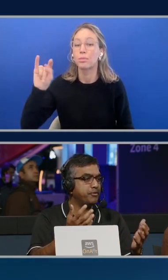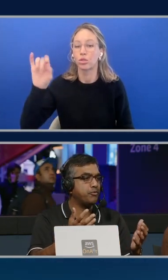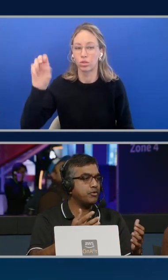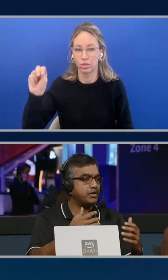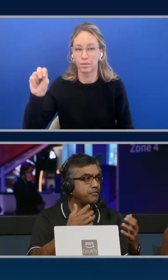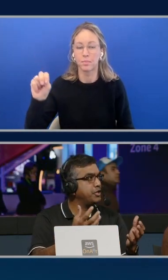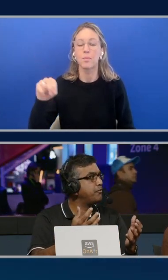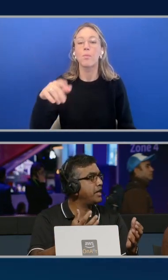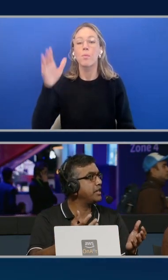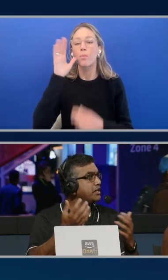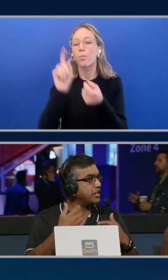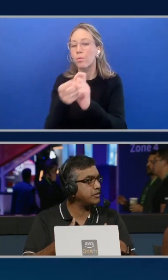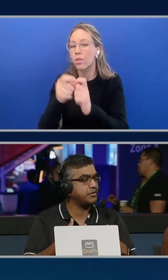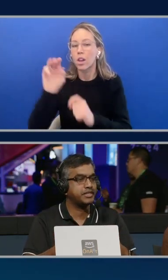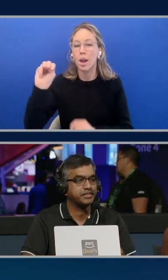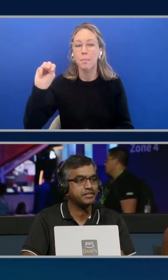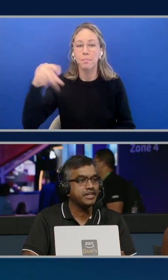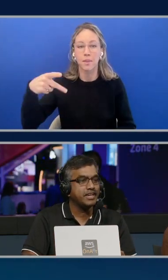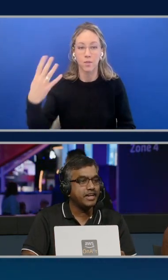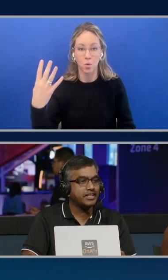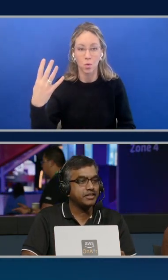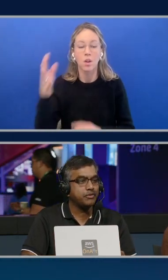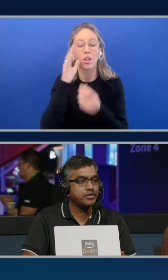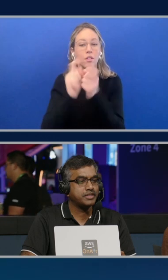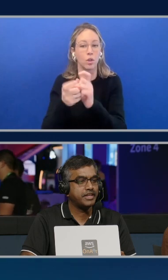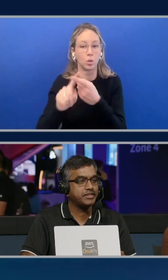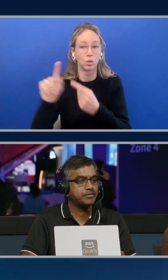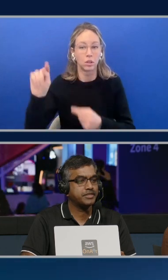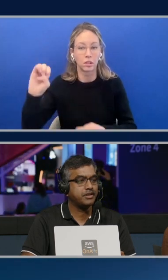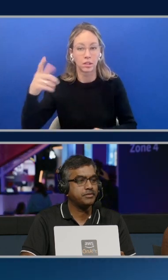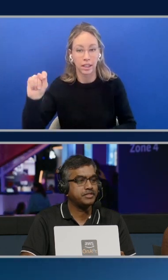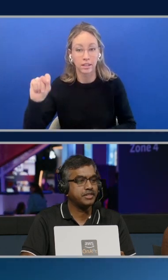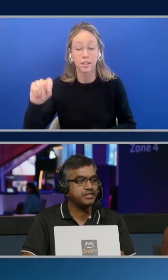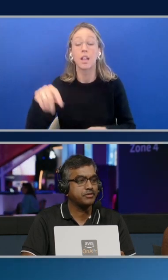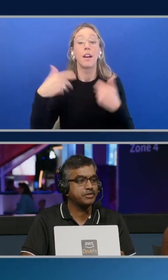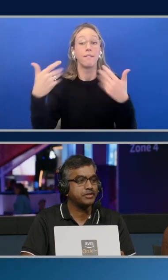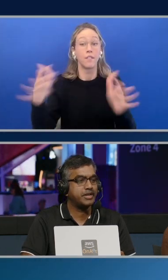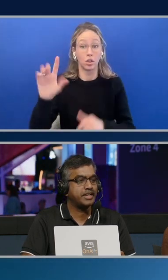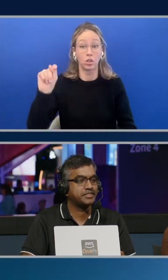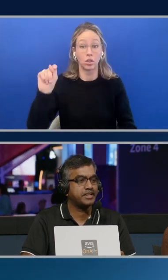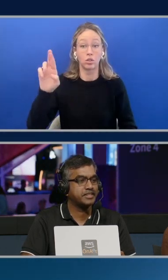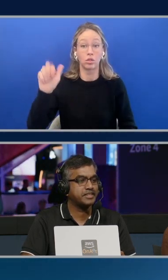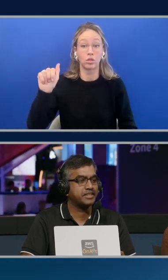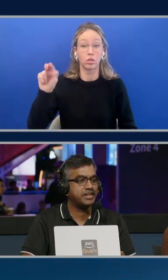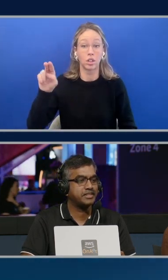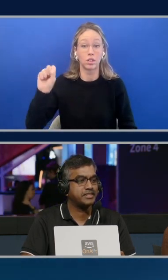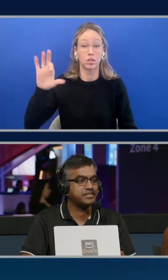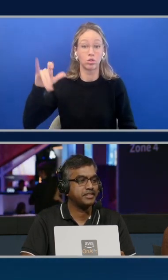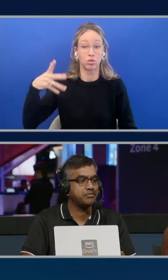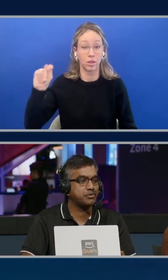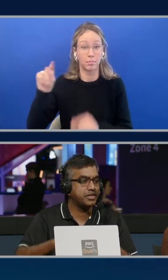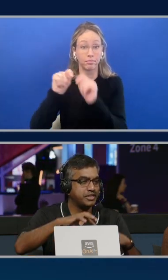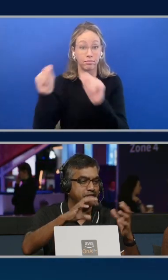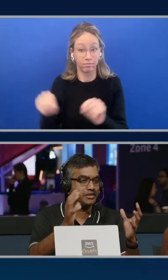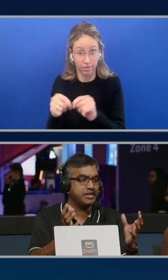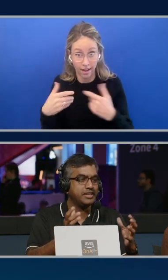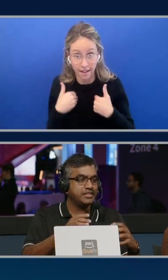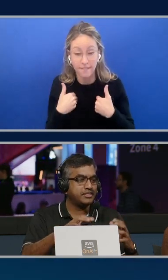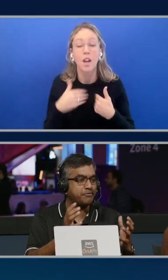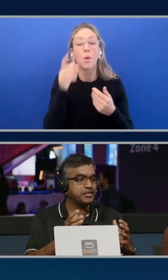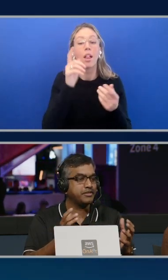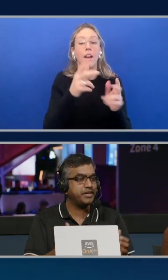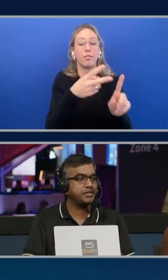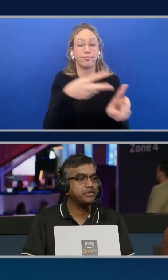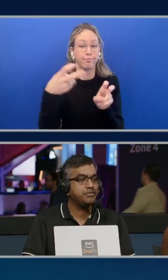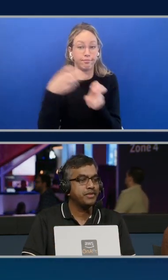a MP4 video file and then convert to a text. And then once the transcription job is done, it's going to extract that text and then put that in a